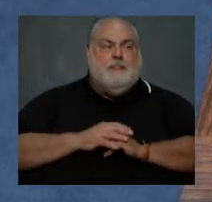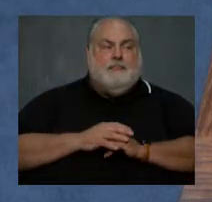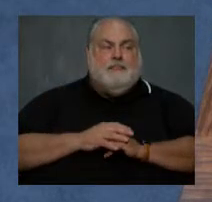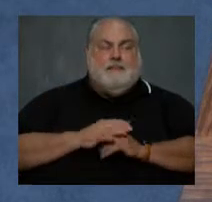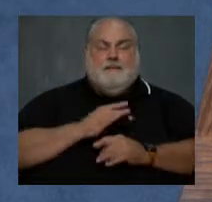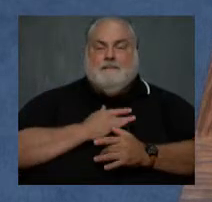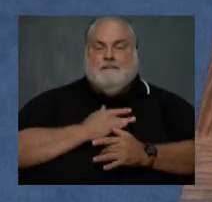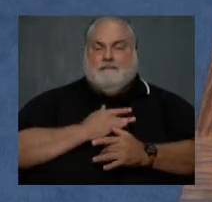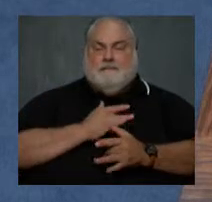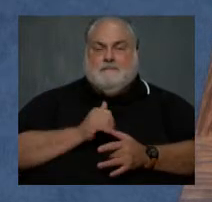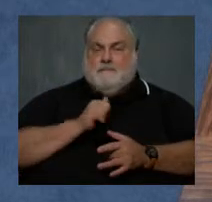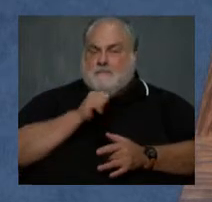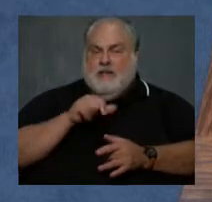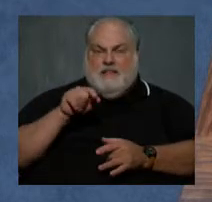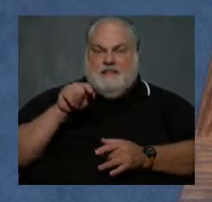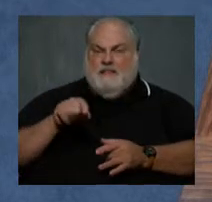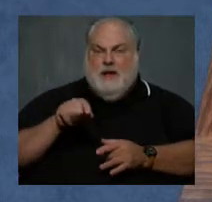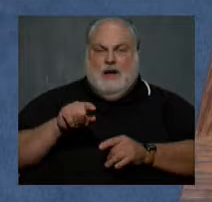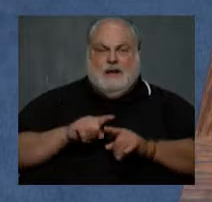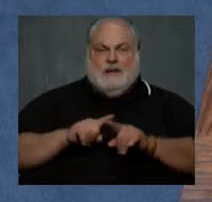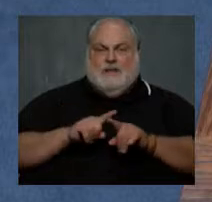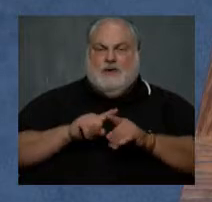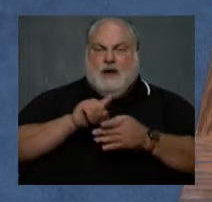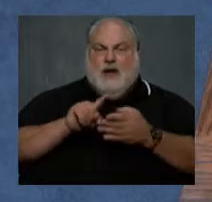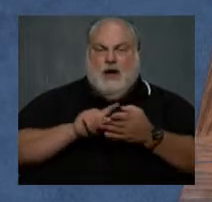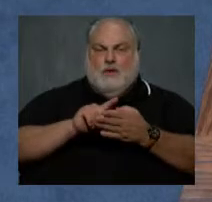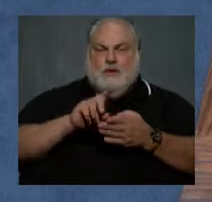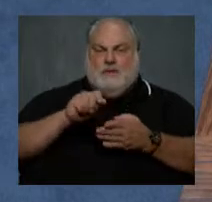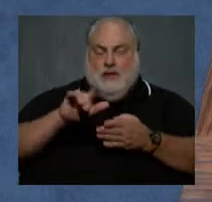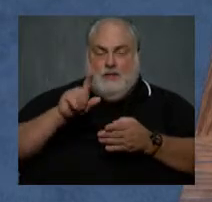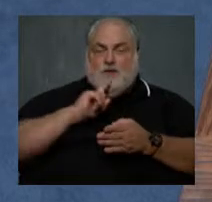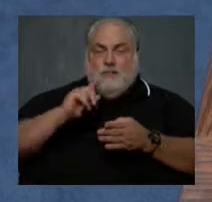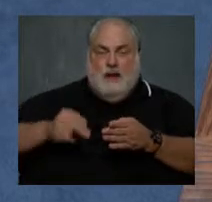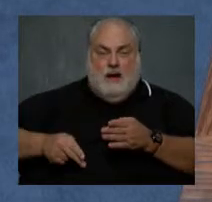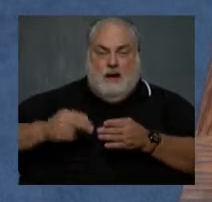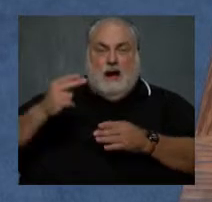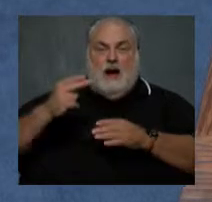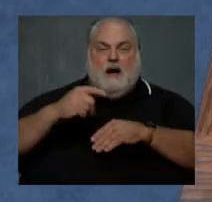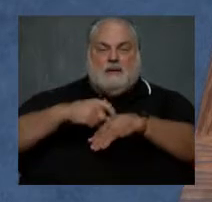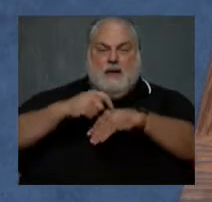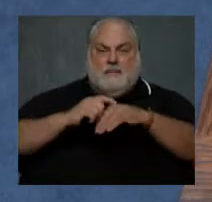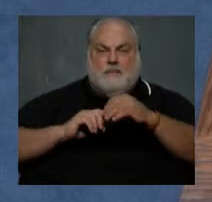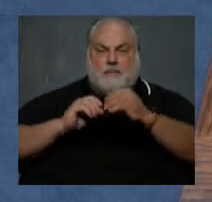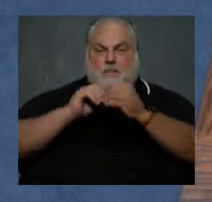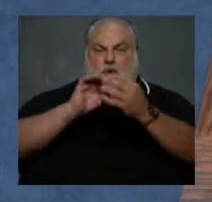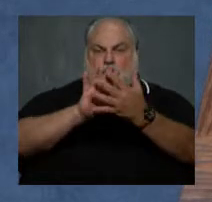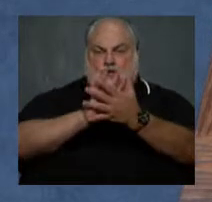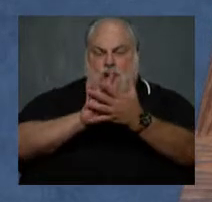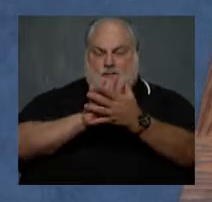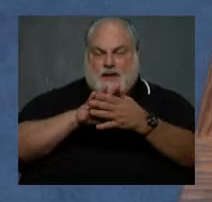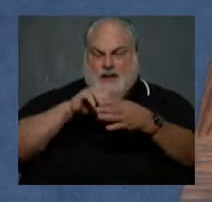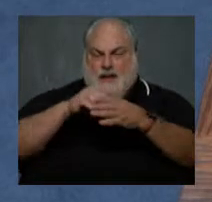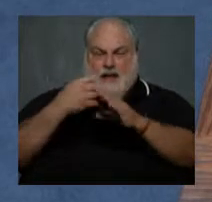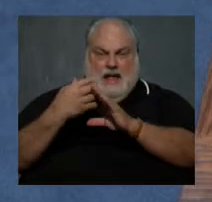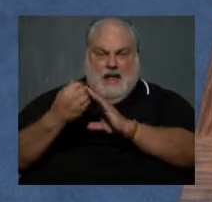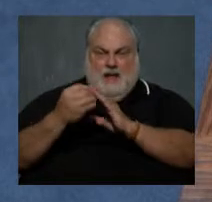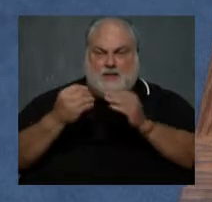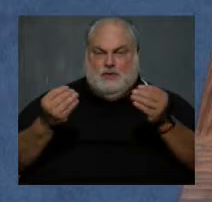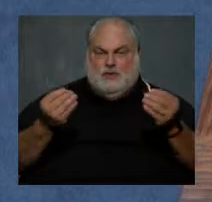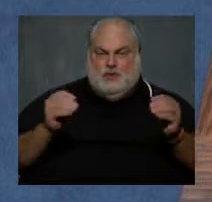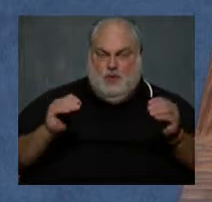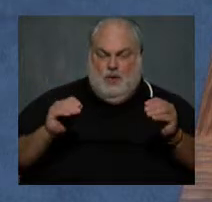They're typically not there all hours of the day. There's peak times where there will be more traffic in and out of the store,